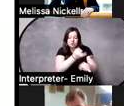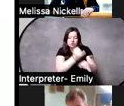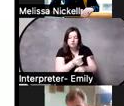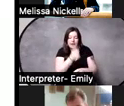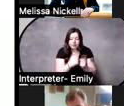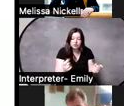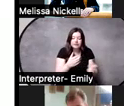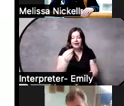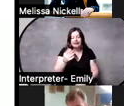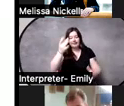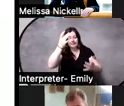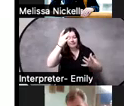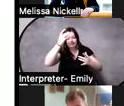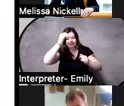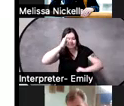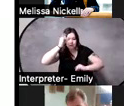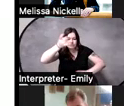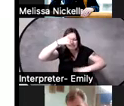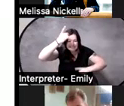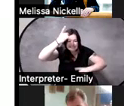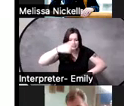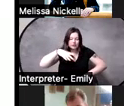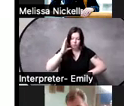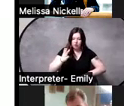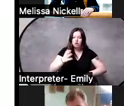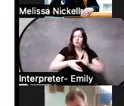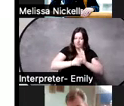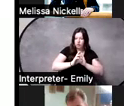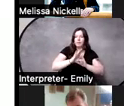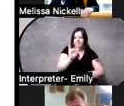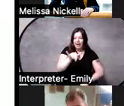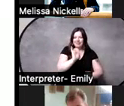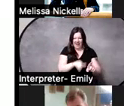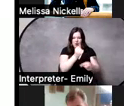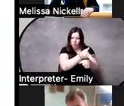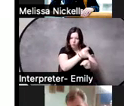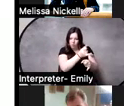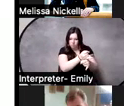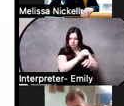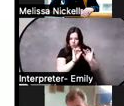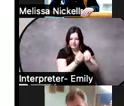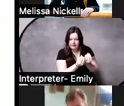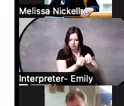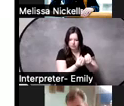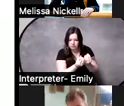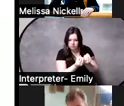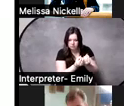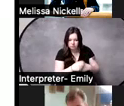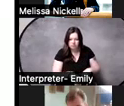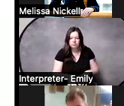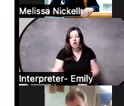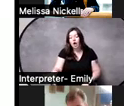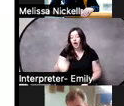be reviewed by NIAID. All other applications will be reviewed by the NIGMS, or National Institutes of General